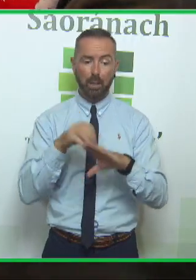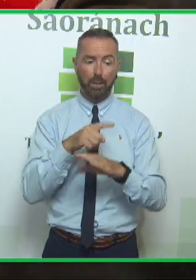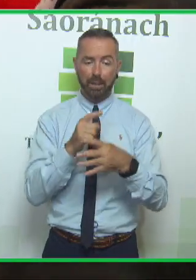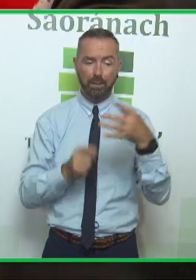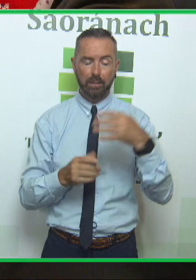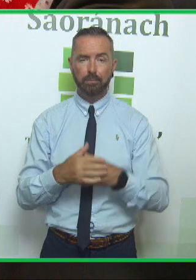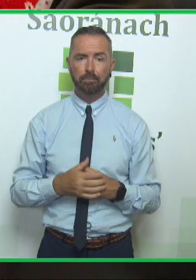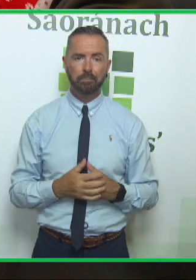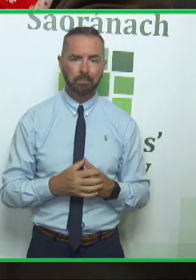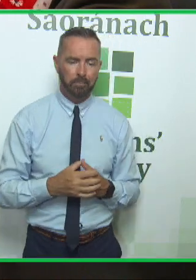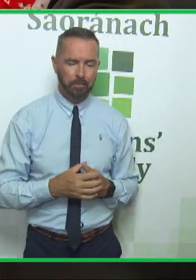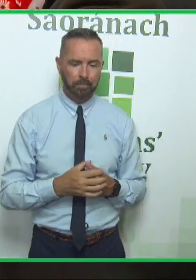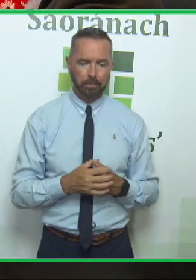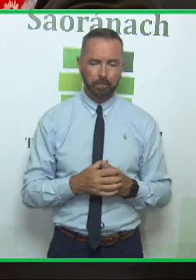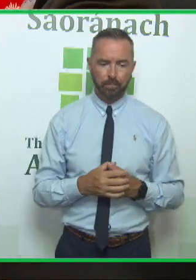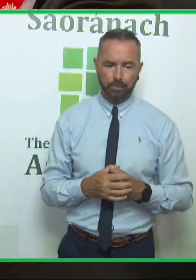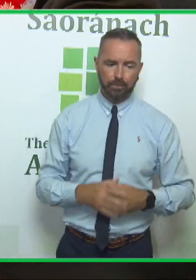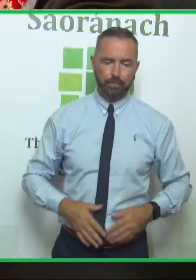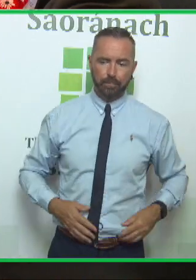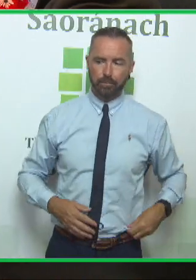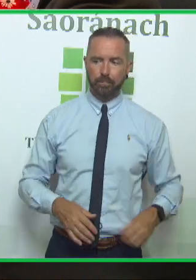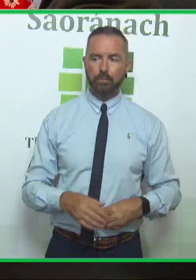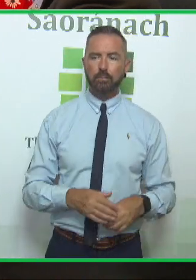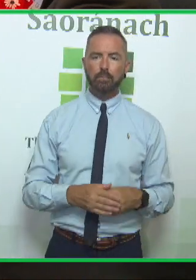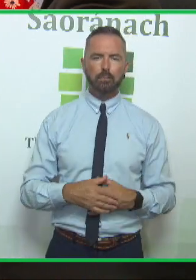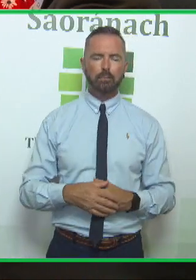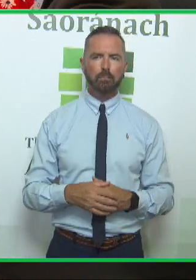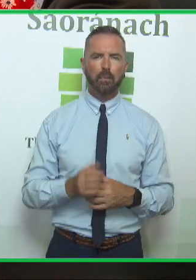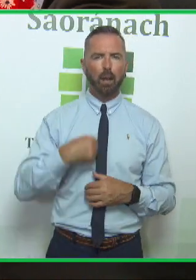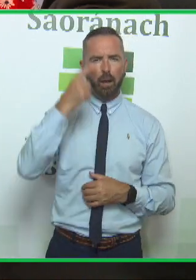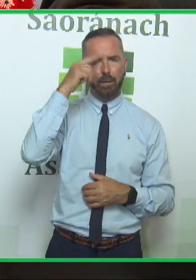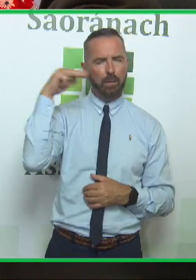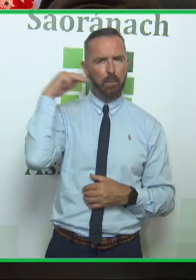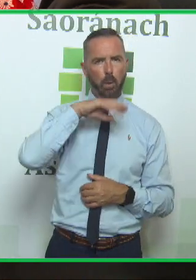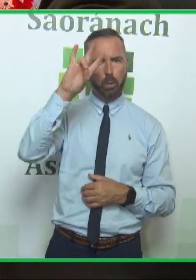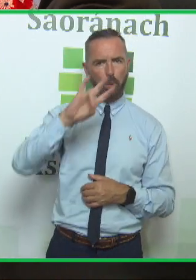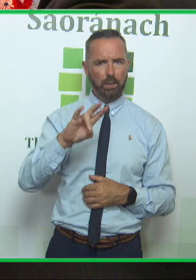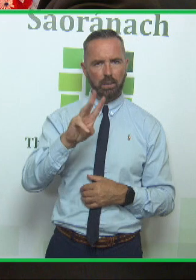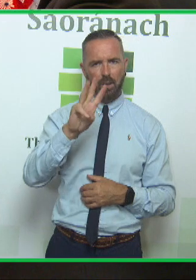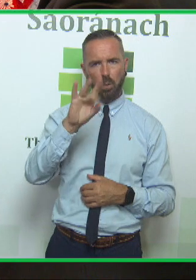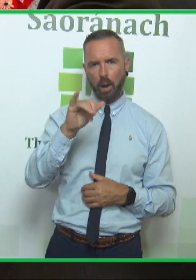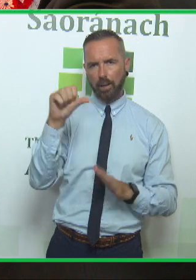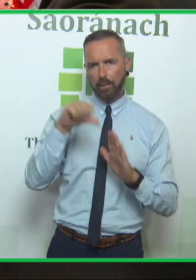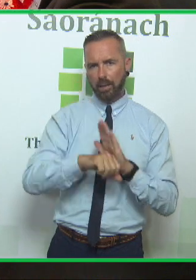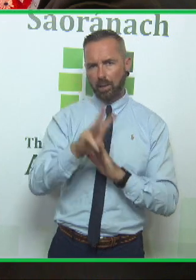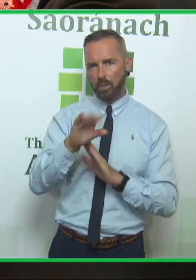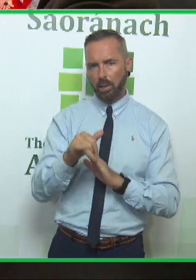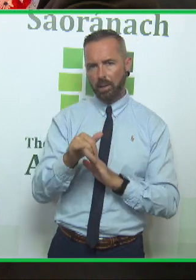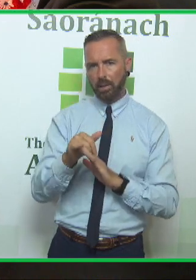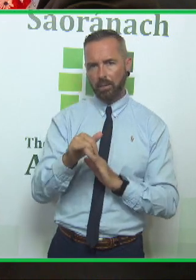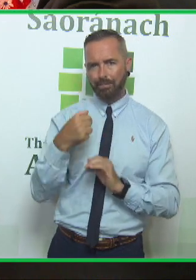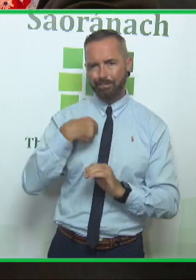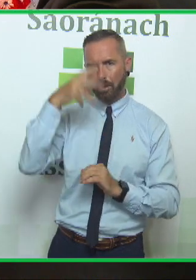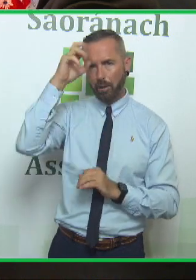Well, again, I think there is a significant question. Why did it fail, if that's the word that is being used? I